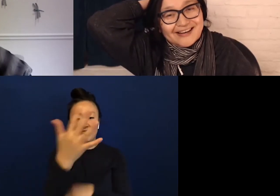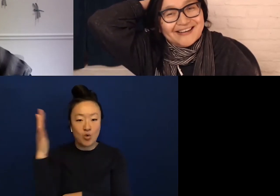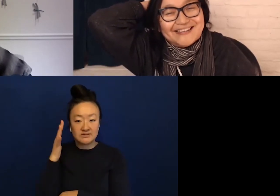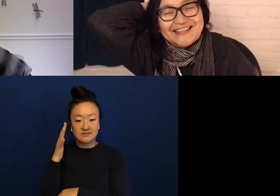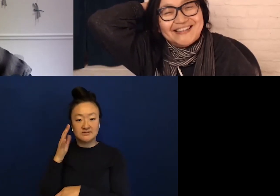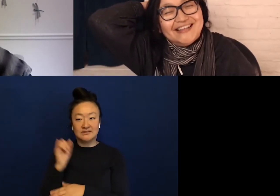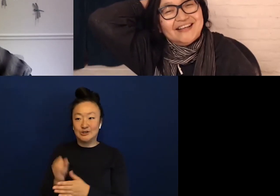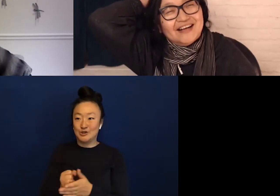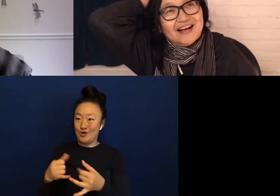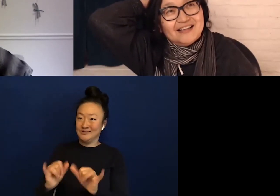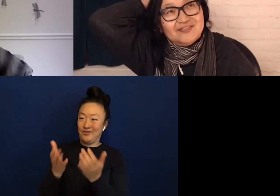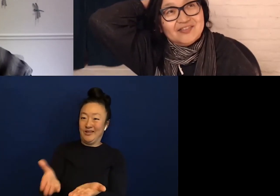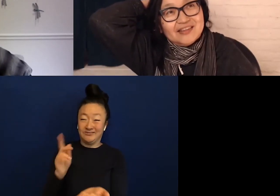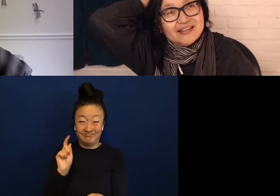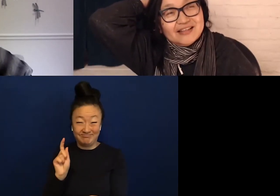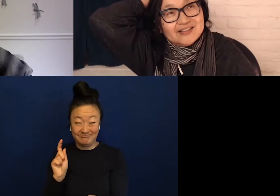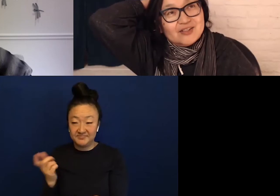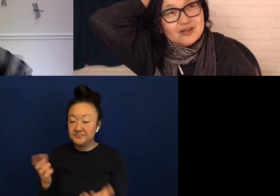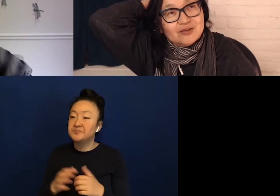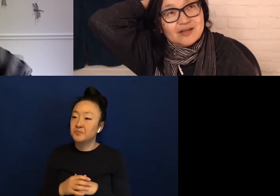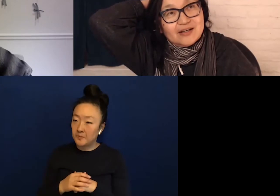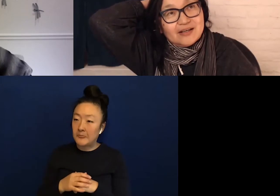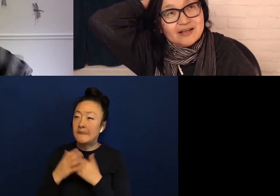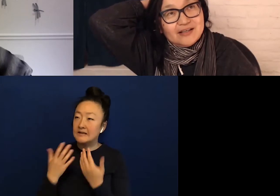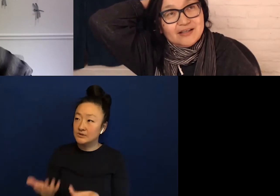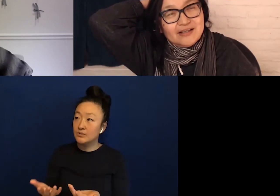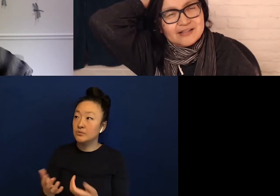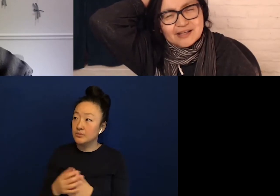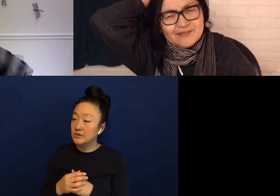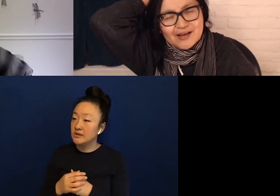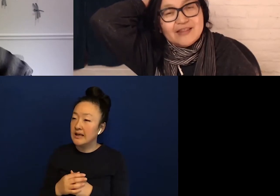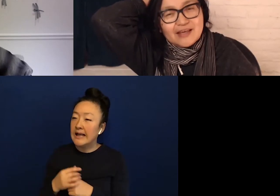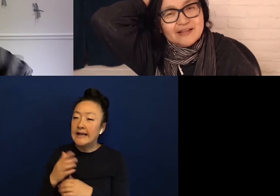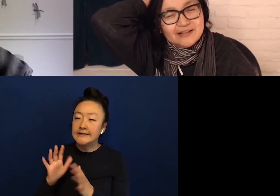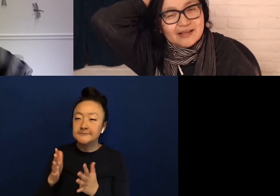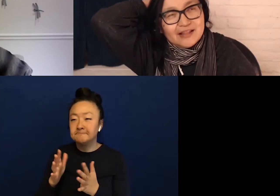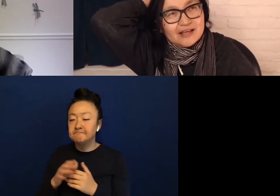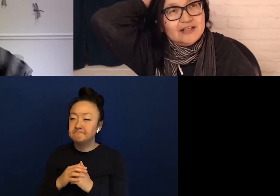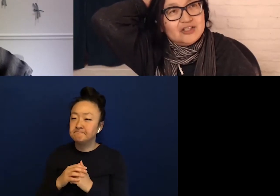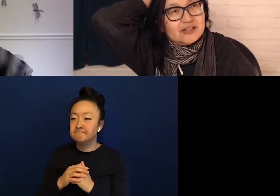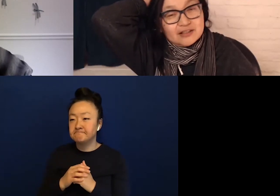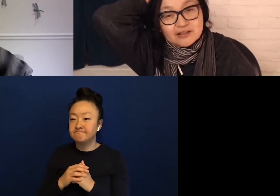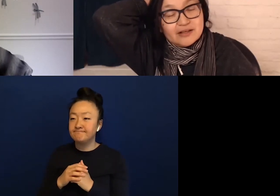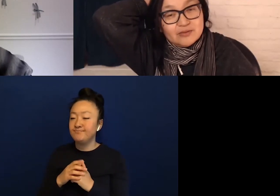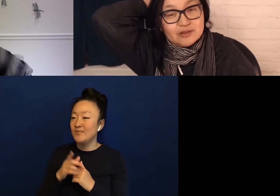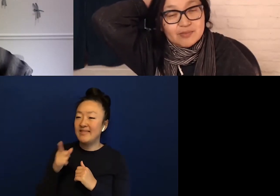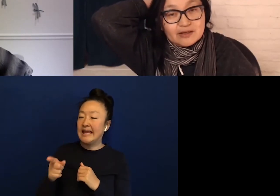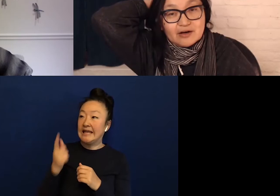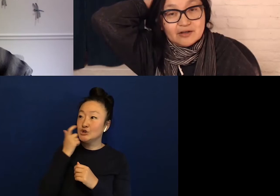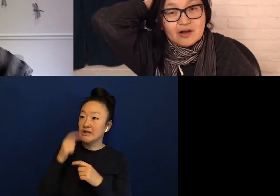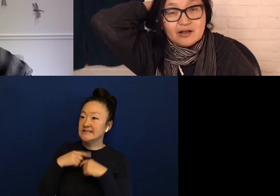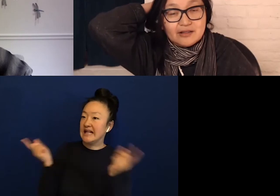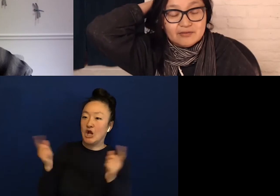still there? um, so it's a kind of and then he just declared that he wouldn't